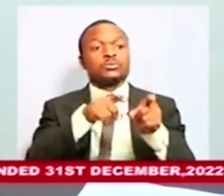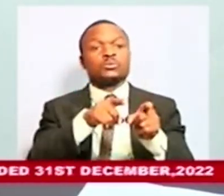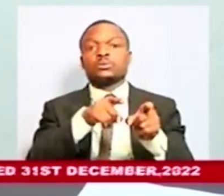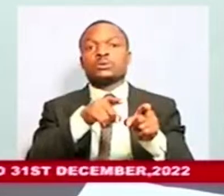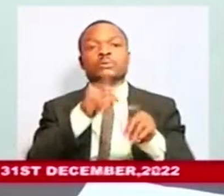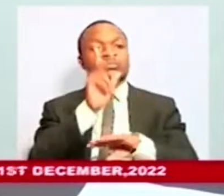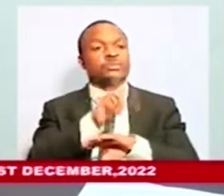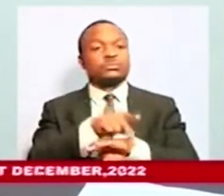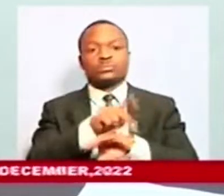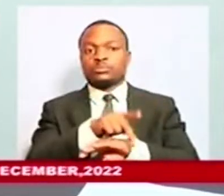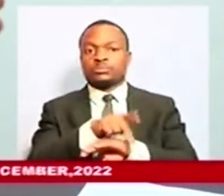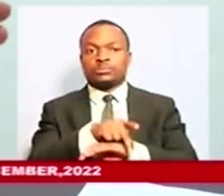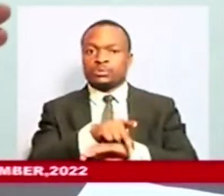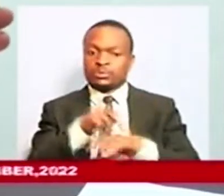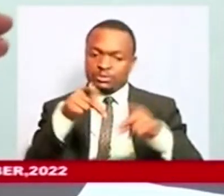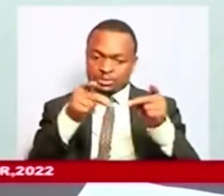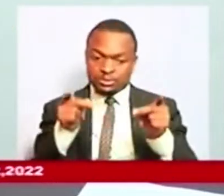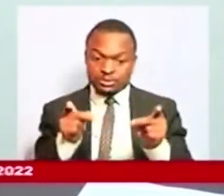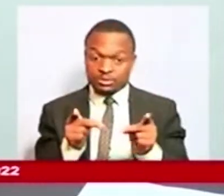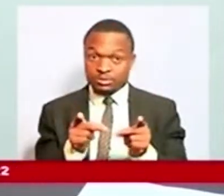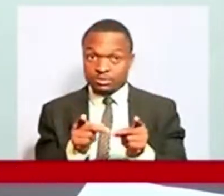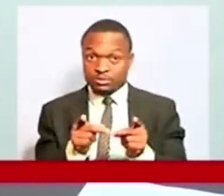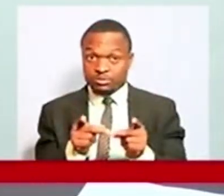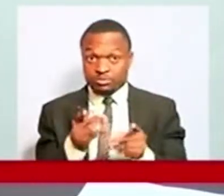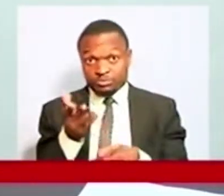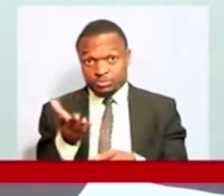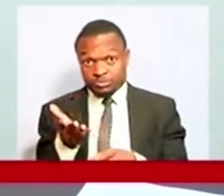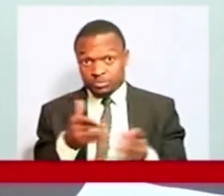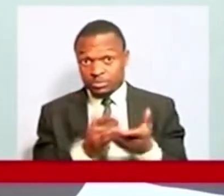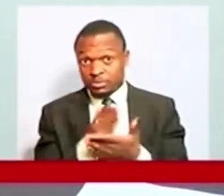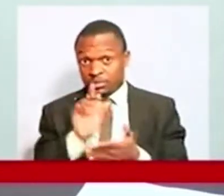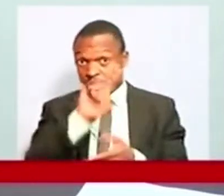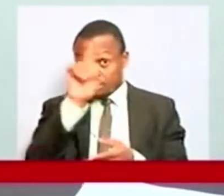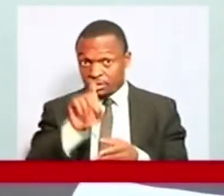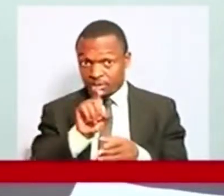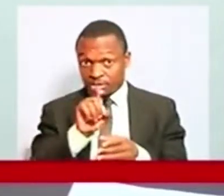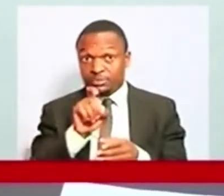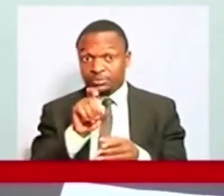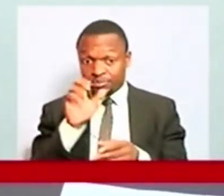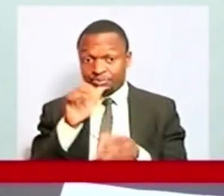I hope I presented your question well, Honorable. Thank you.